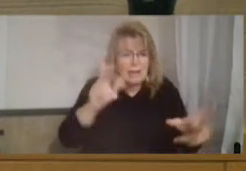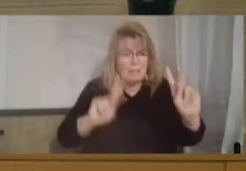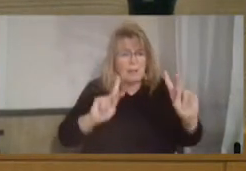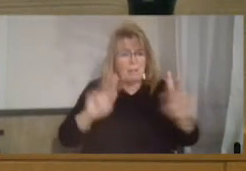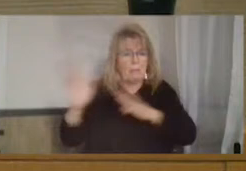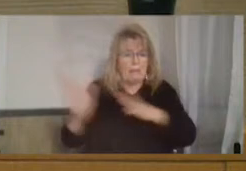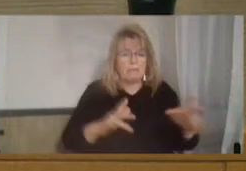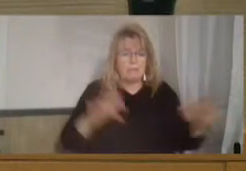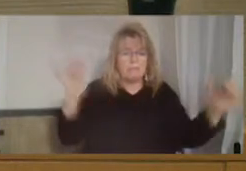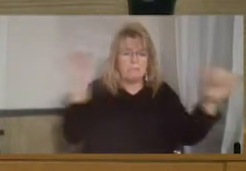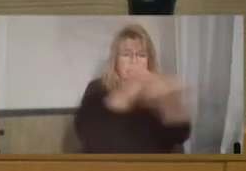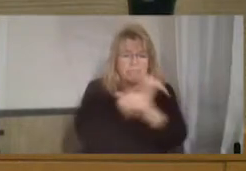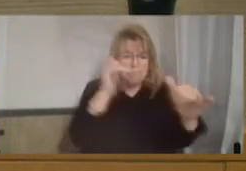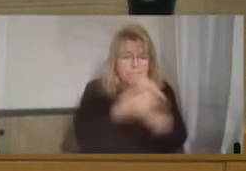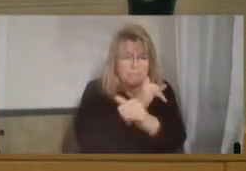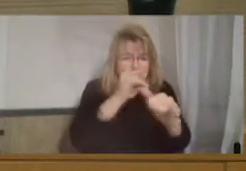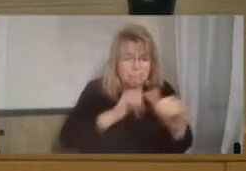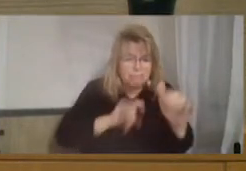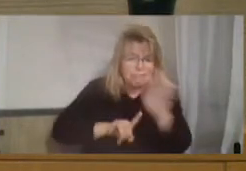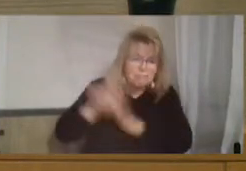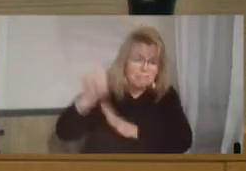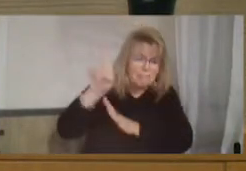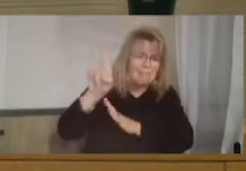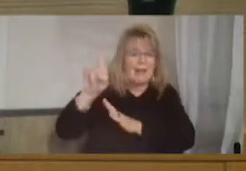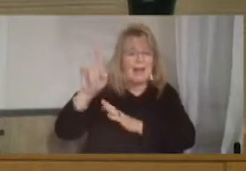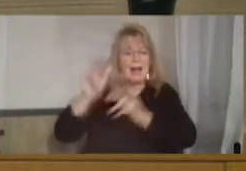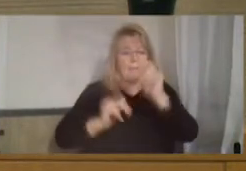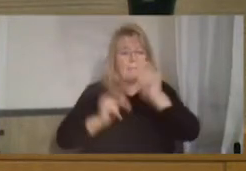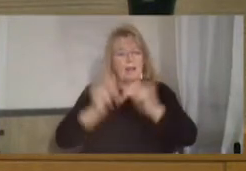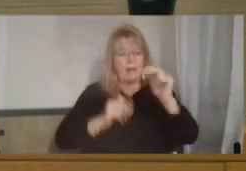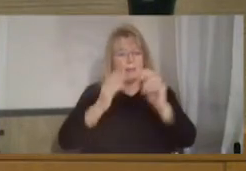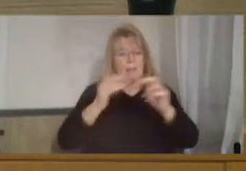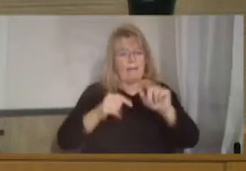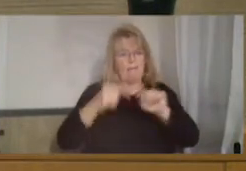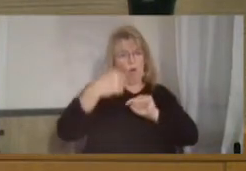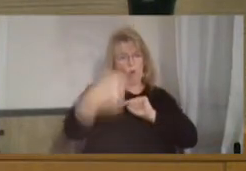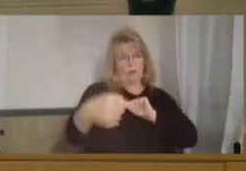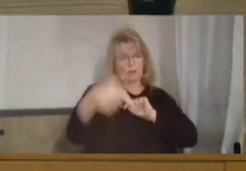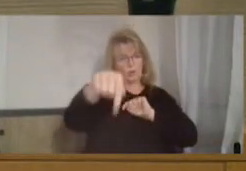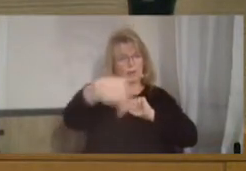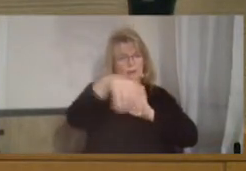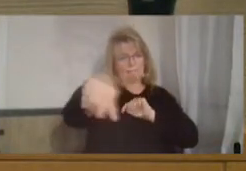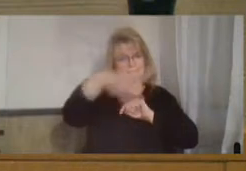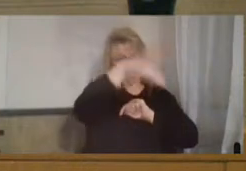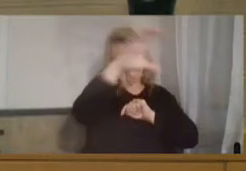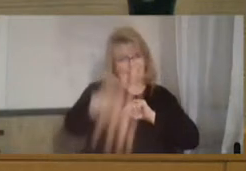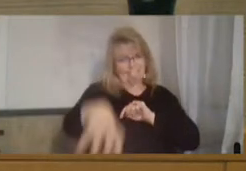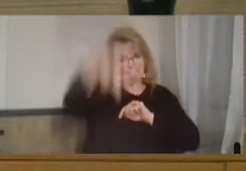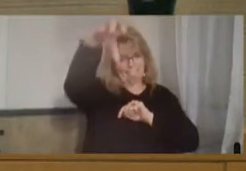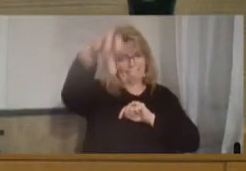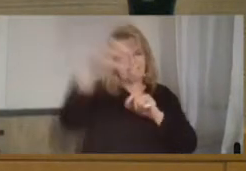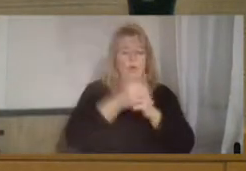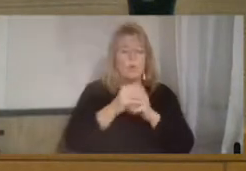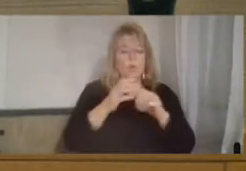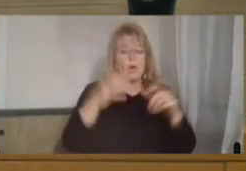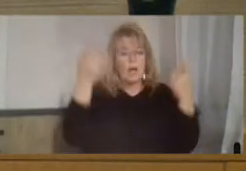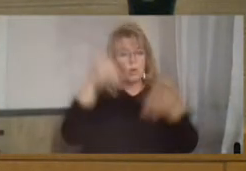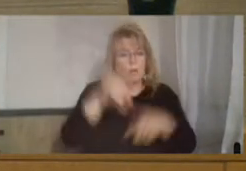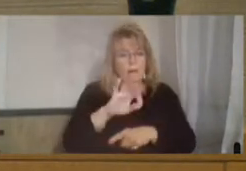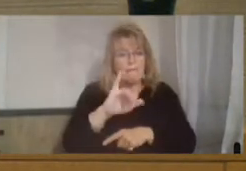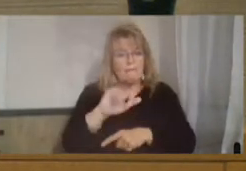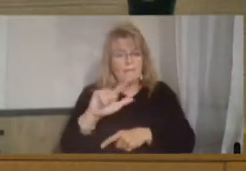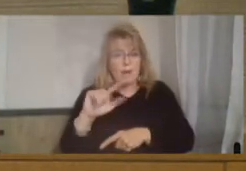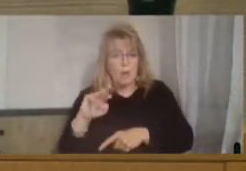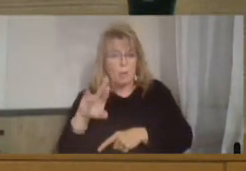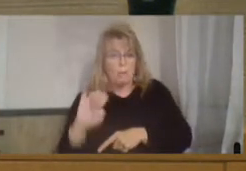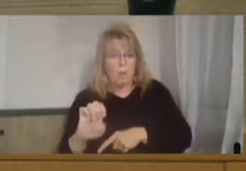ridiculously high building that is planned for across the street. We agree with our Fillmore neighbors that the proposed alleyway should